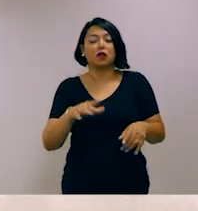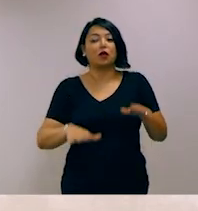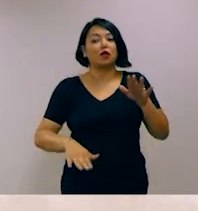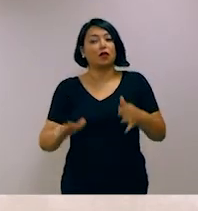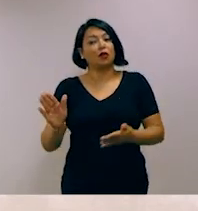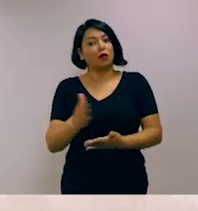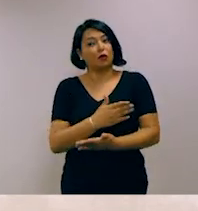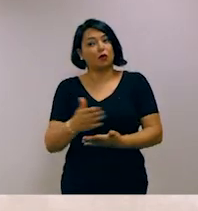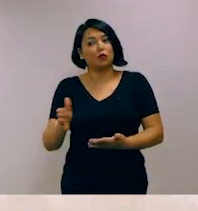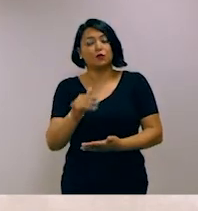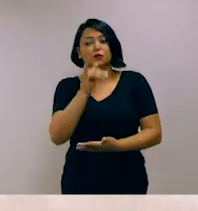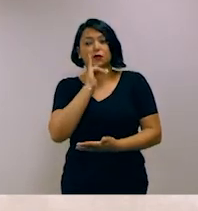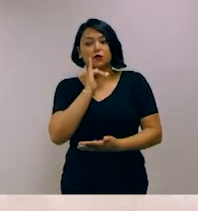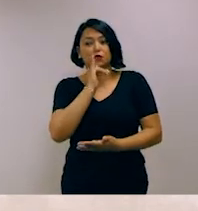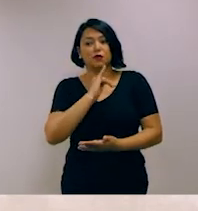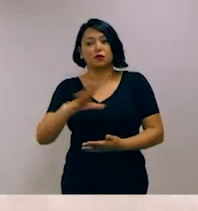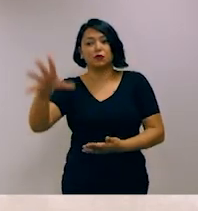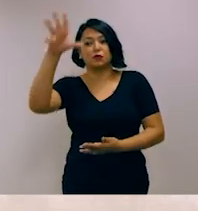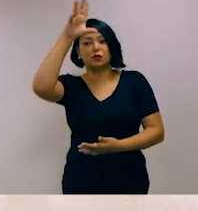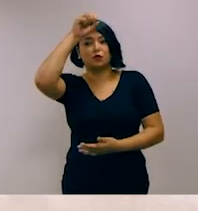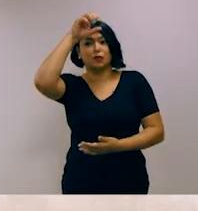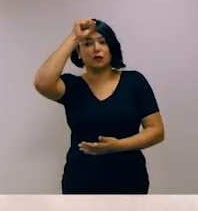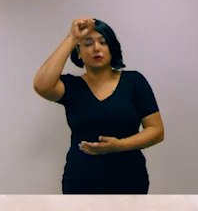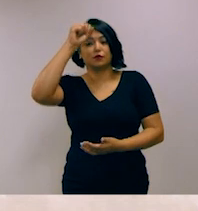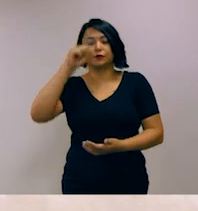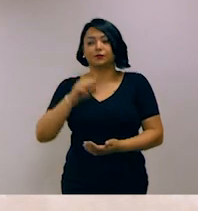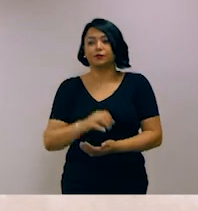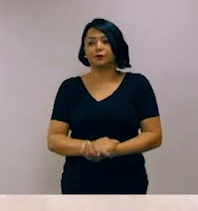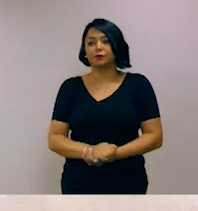And here are some examples of learning.